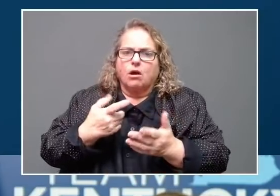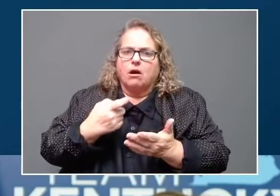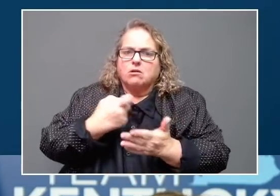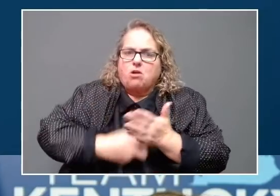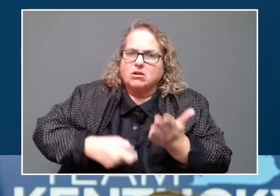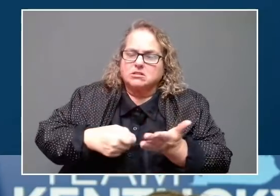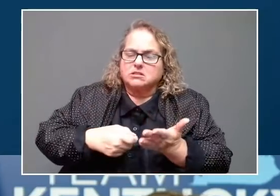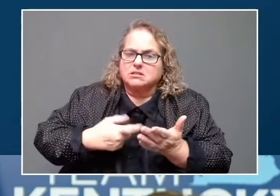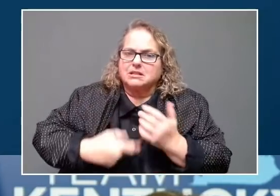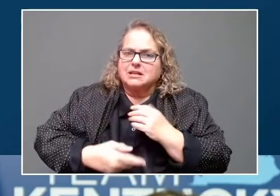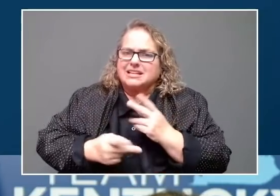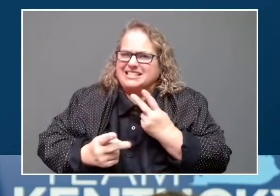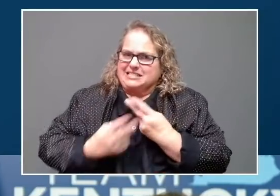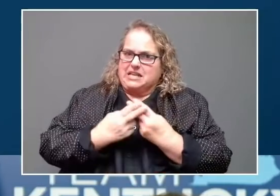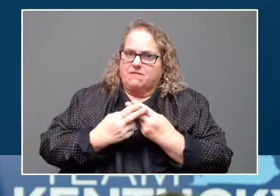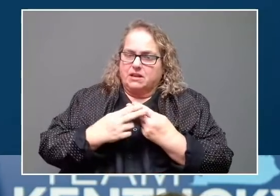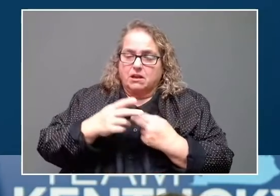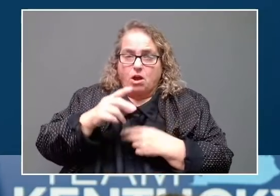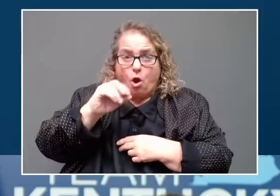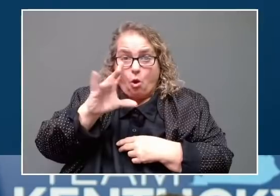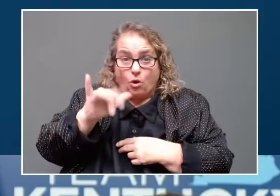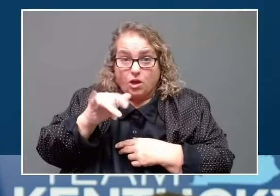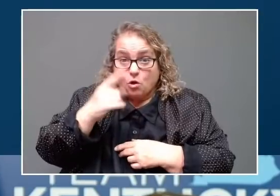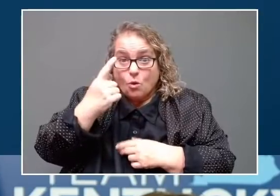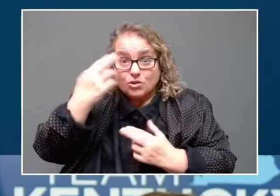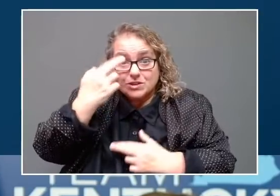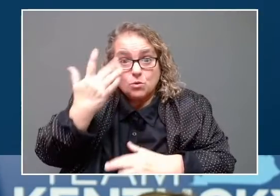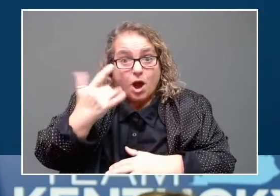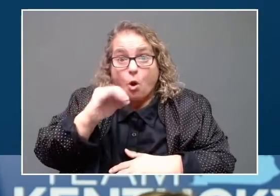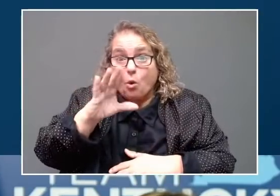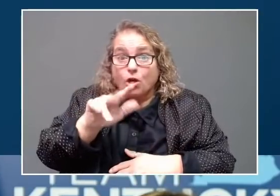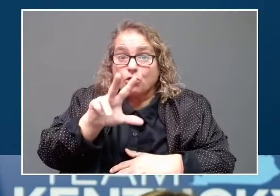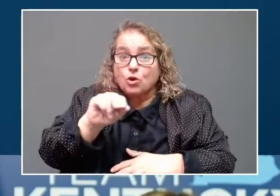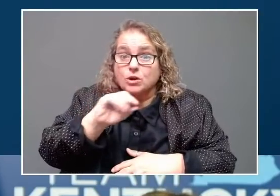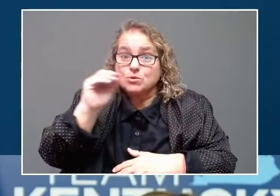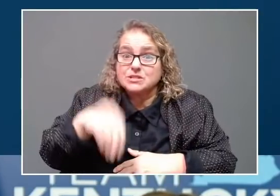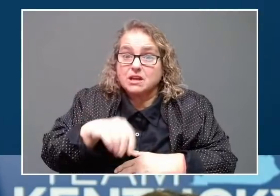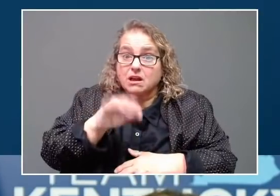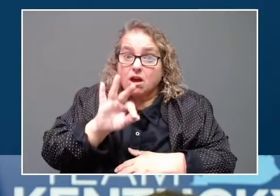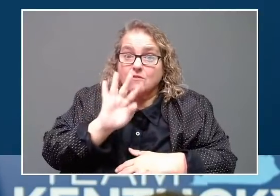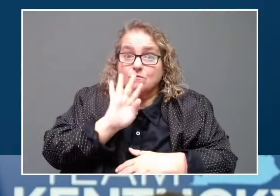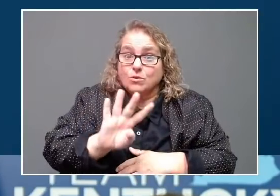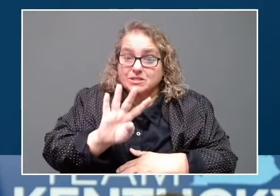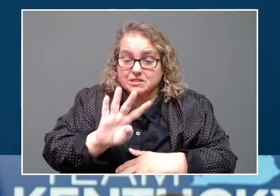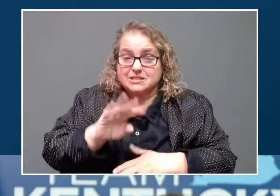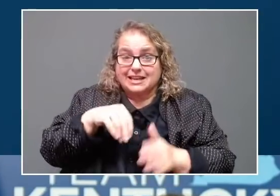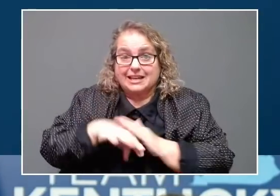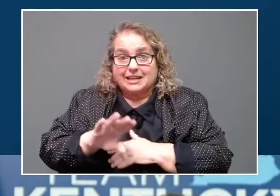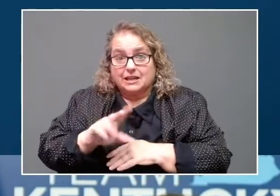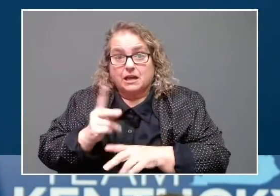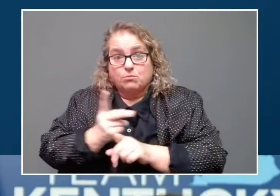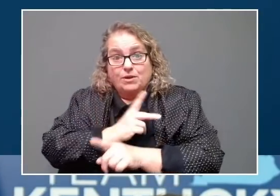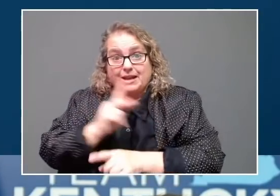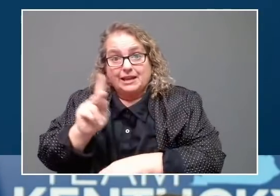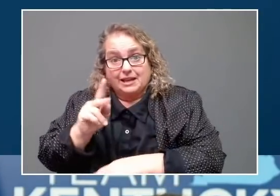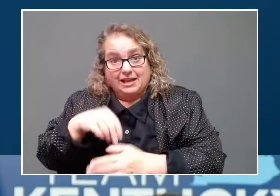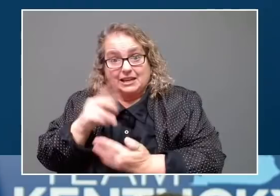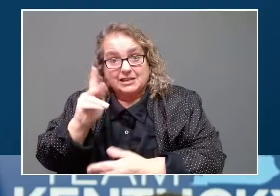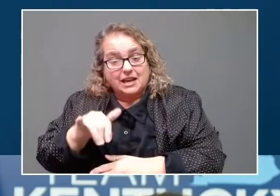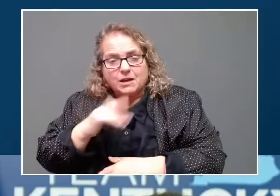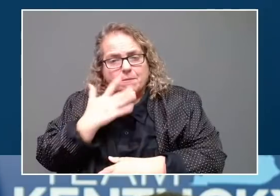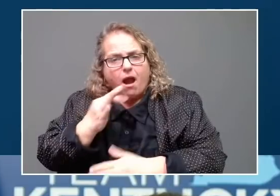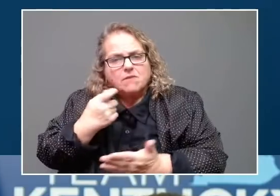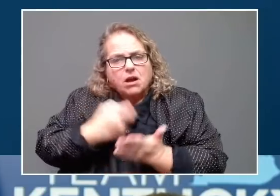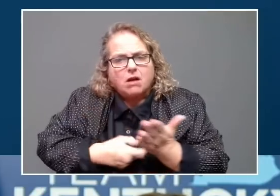only 30% of 4-year-olds are enrolled in pre-K in Kentucky is because of the cost. Preschool or childcare